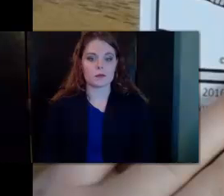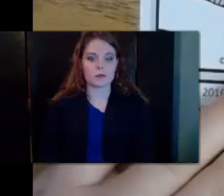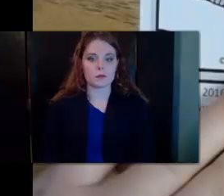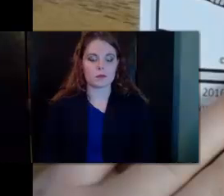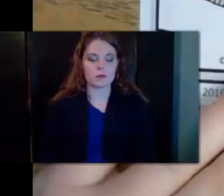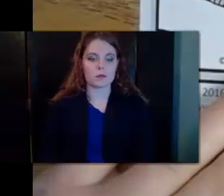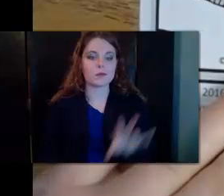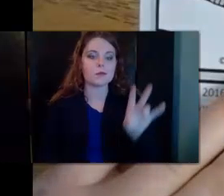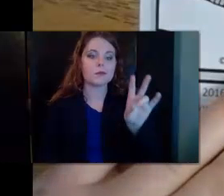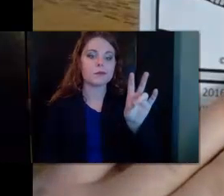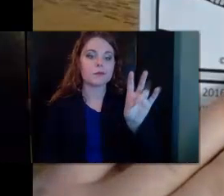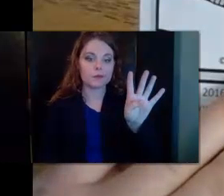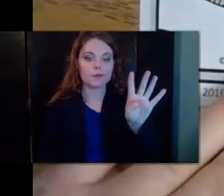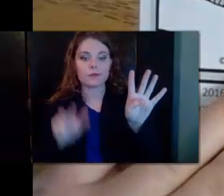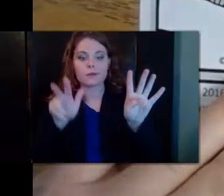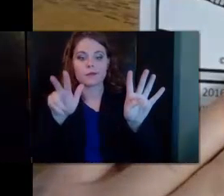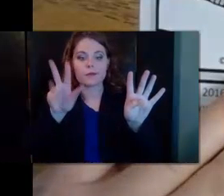74 and 36,